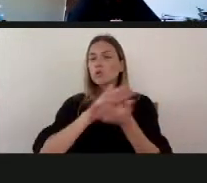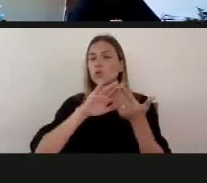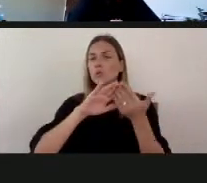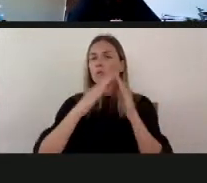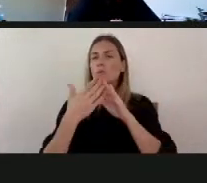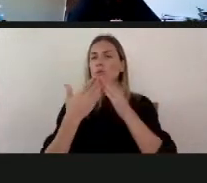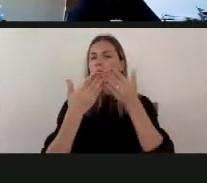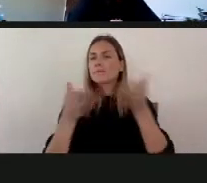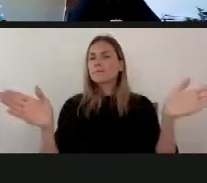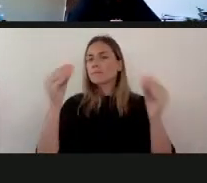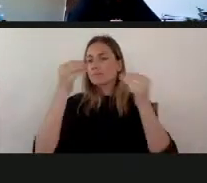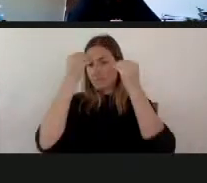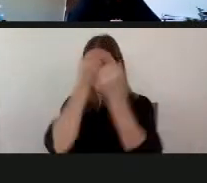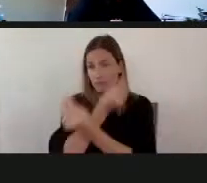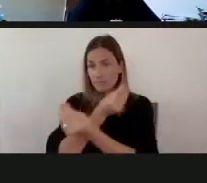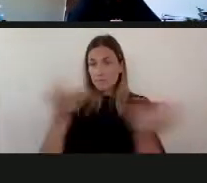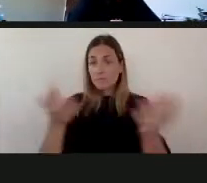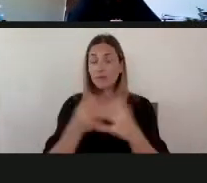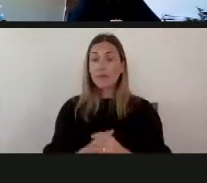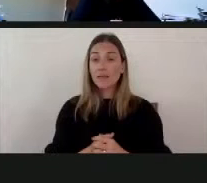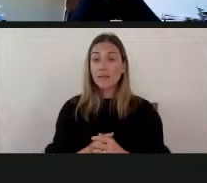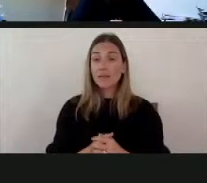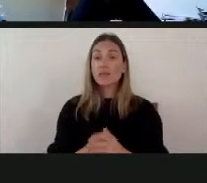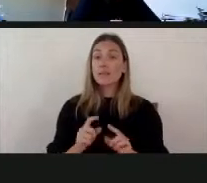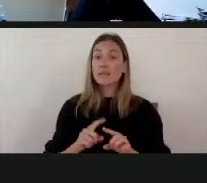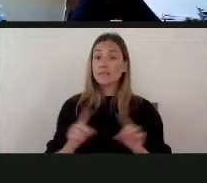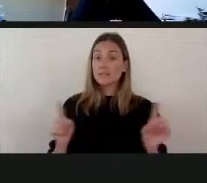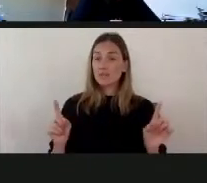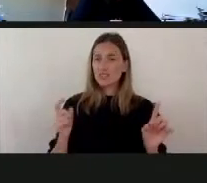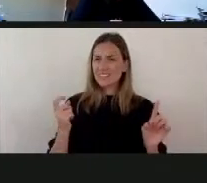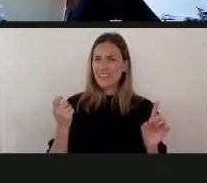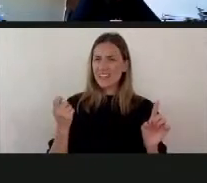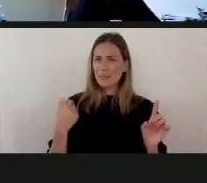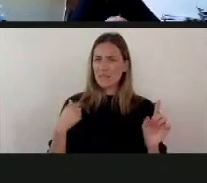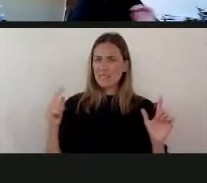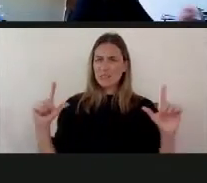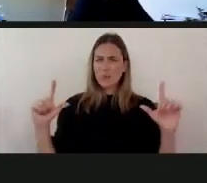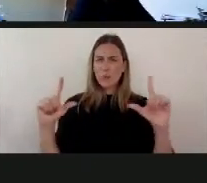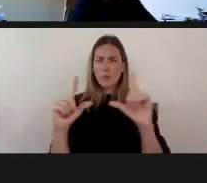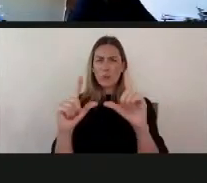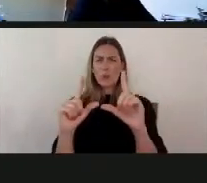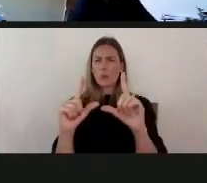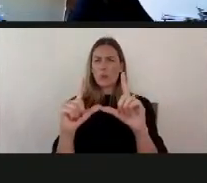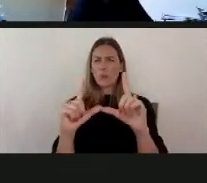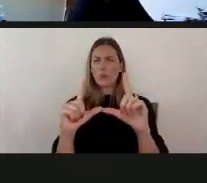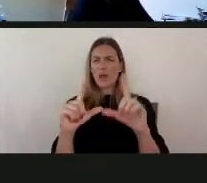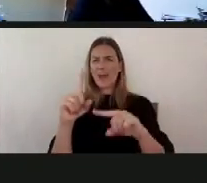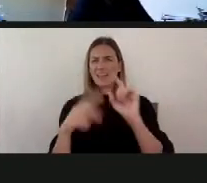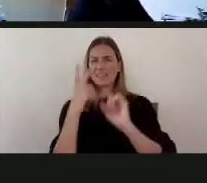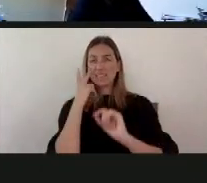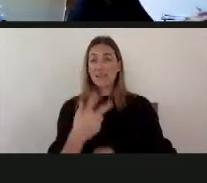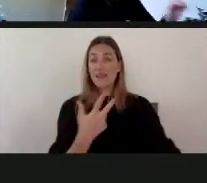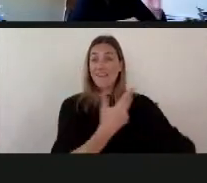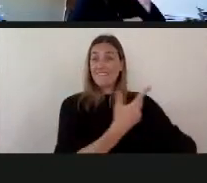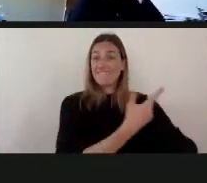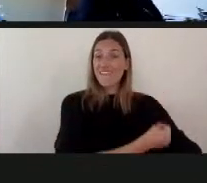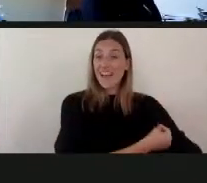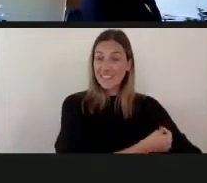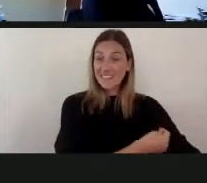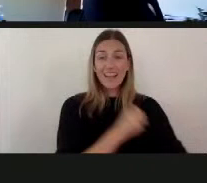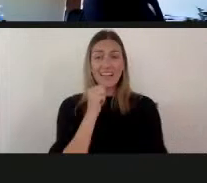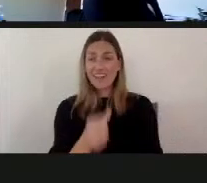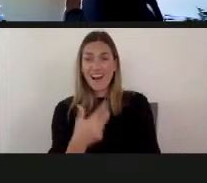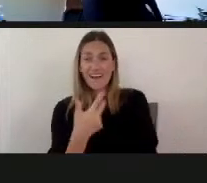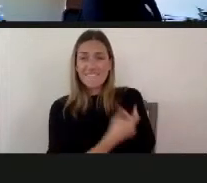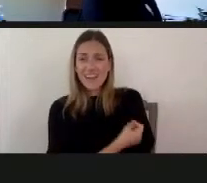There is a difference based on guidance, and this slide is a little small for me, Molly, so I think that it's on here as well. I see vaccinated and unvaccinated. So we know that our